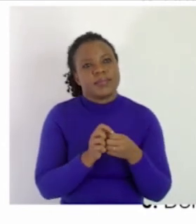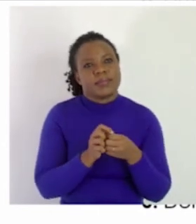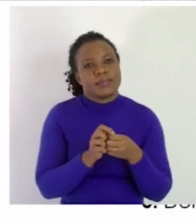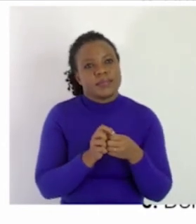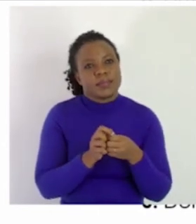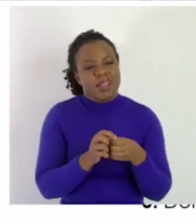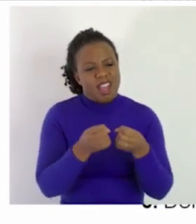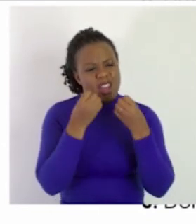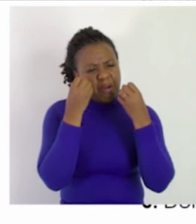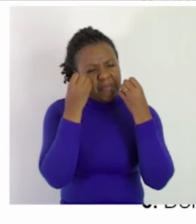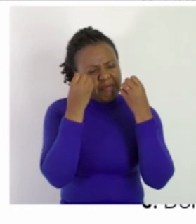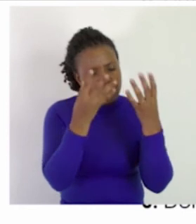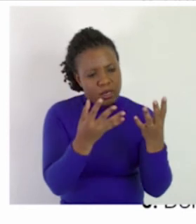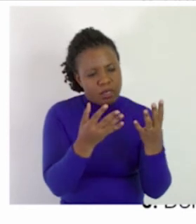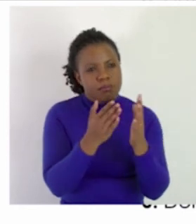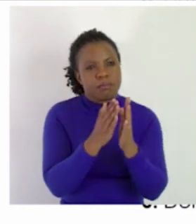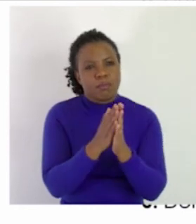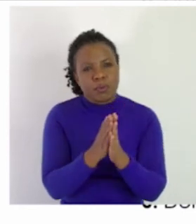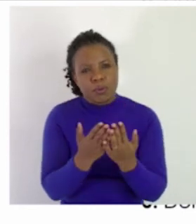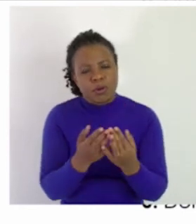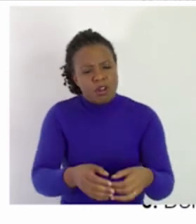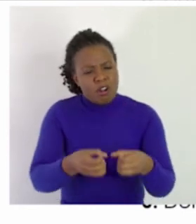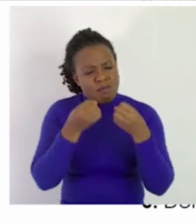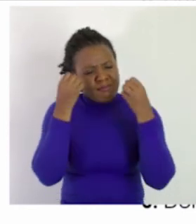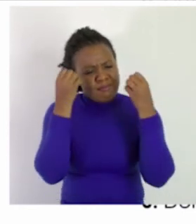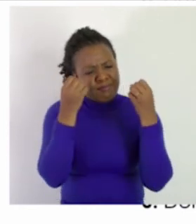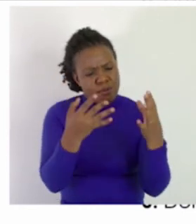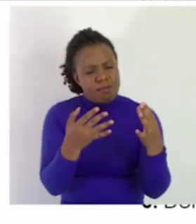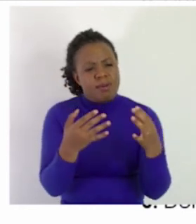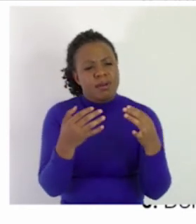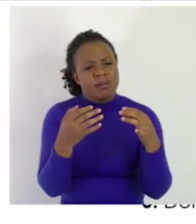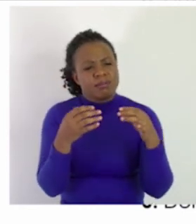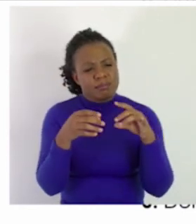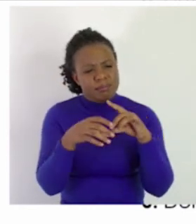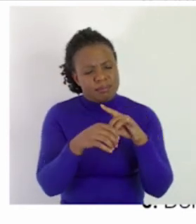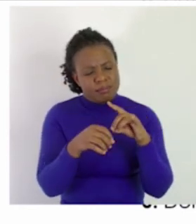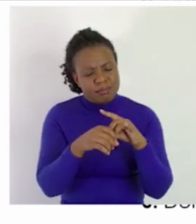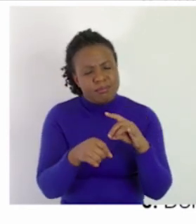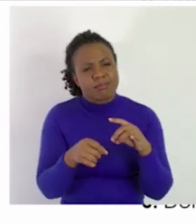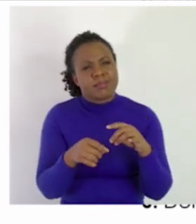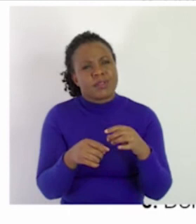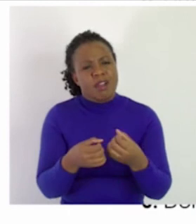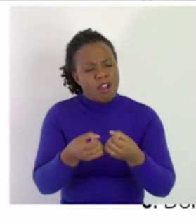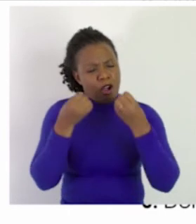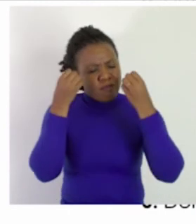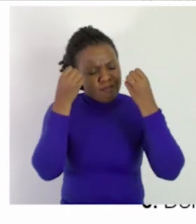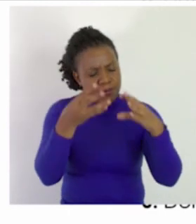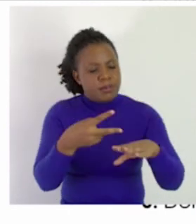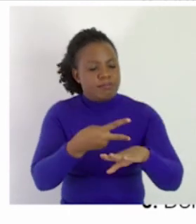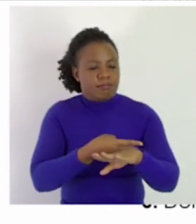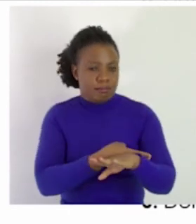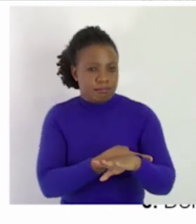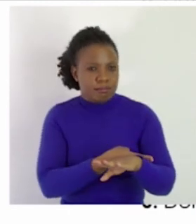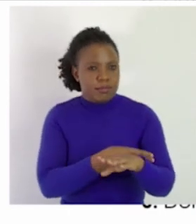A lot of books, a lot of goats, a lot of sheep. It